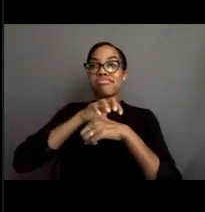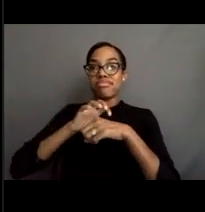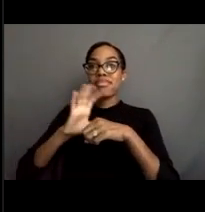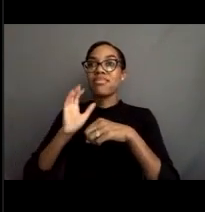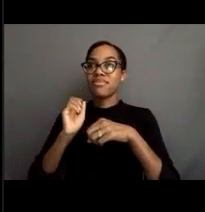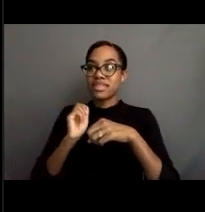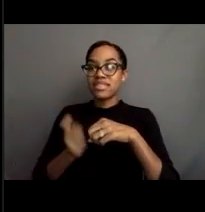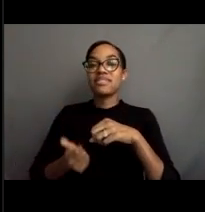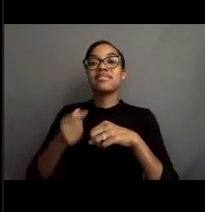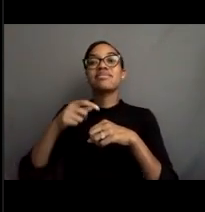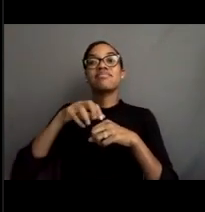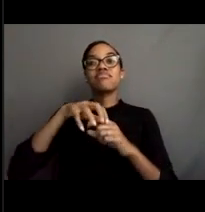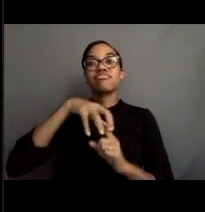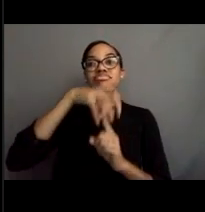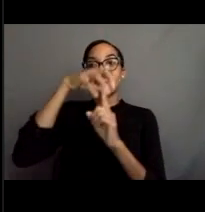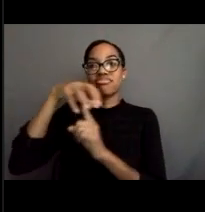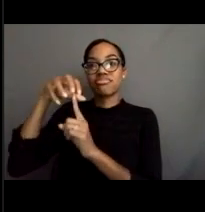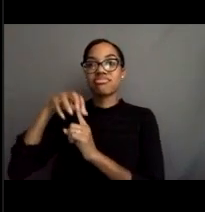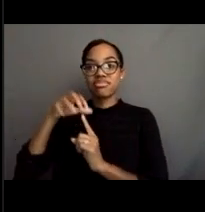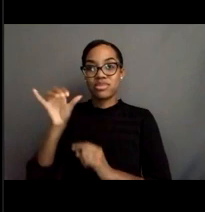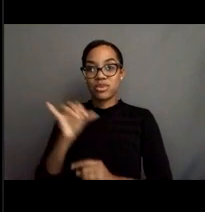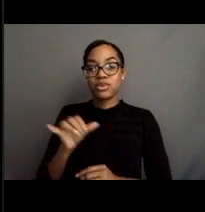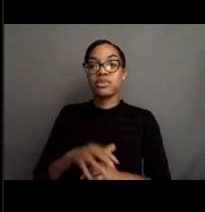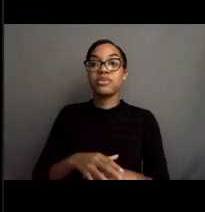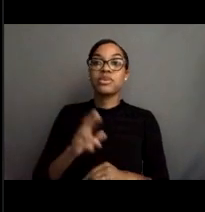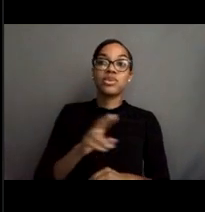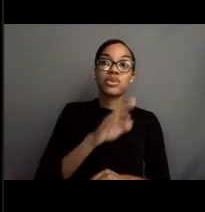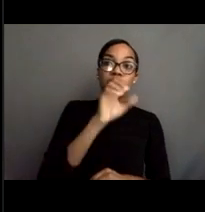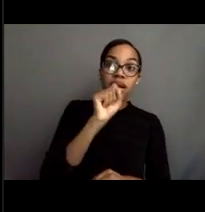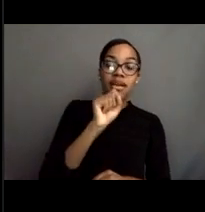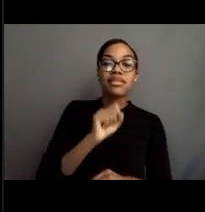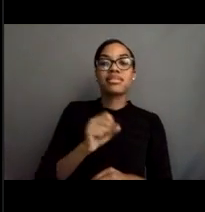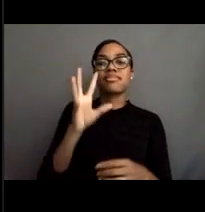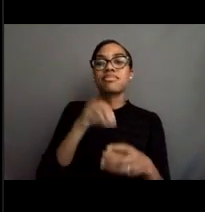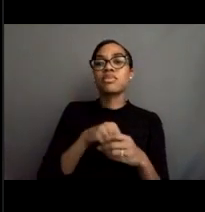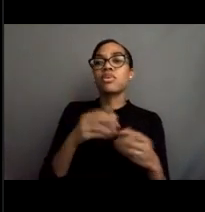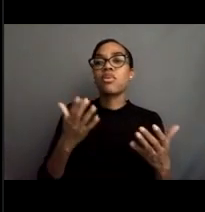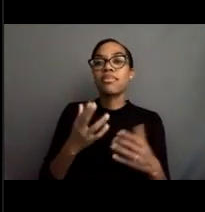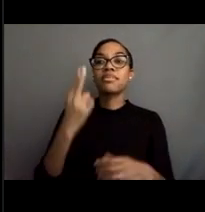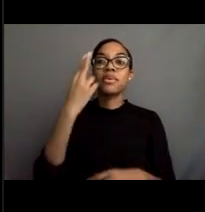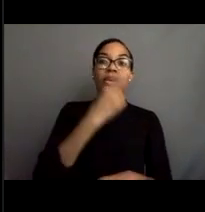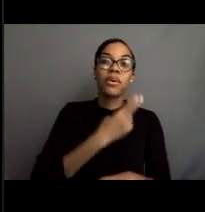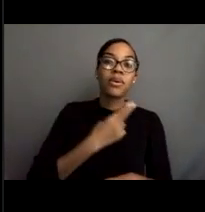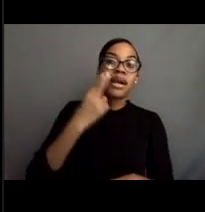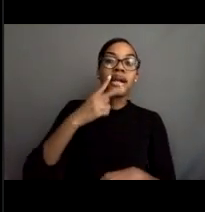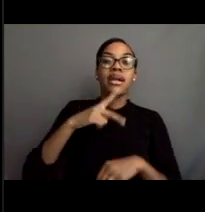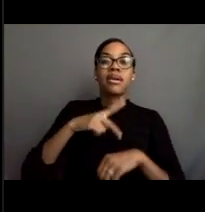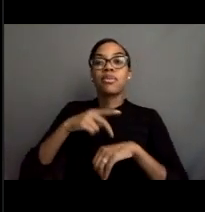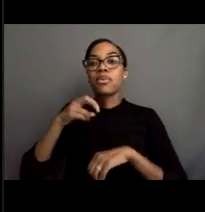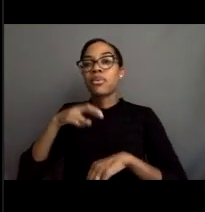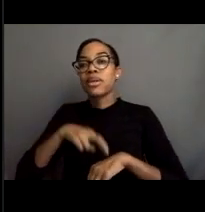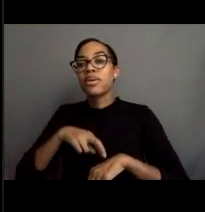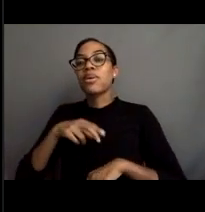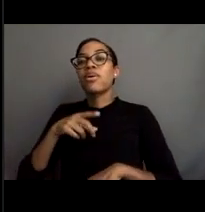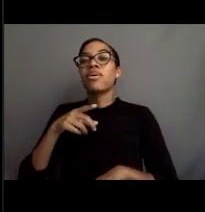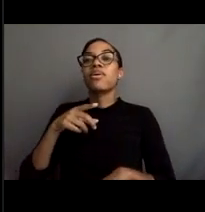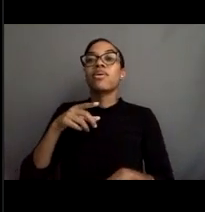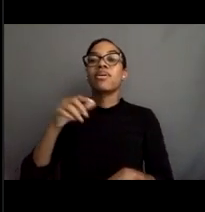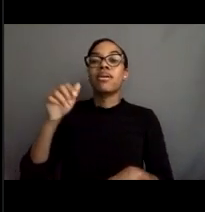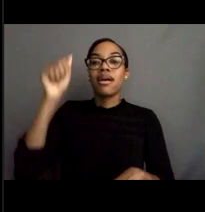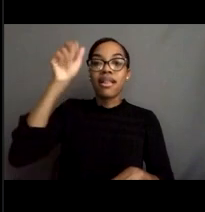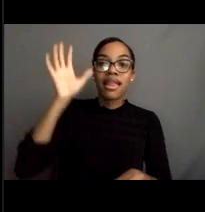in the United States, which includes Hawaii, Puerto Rico, Alaska. That's what the National Weather Service launches, about